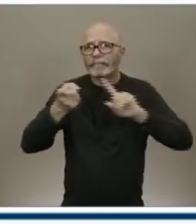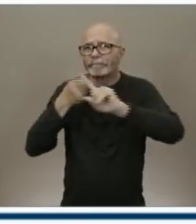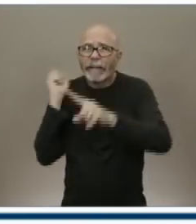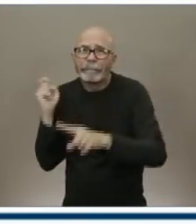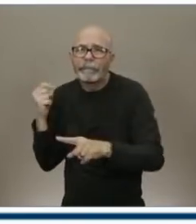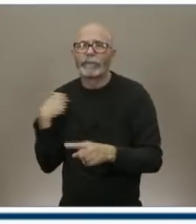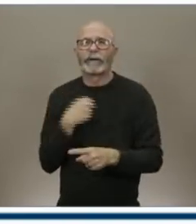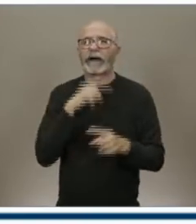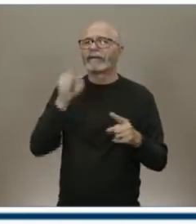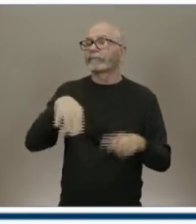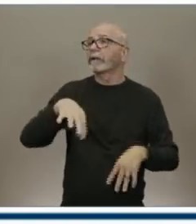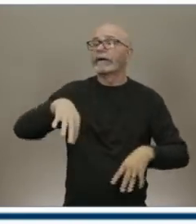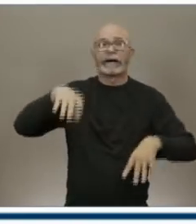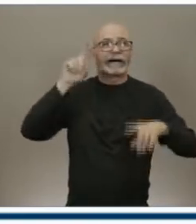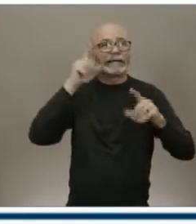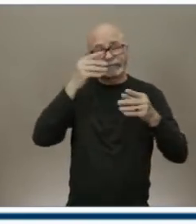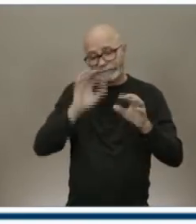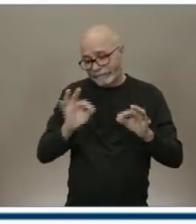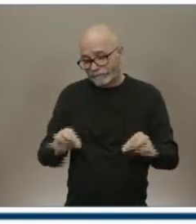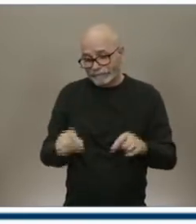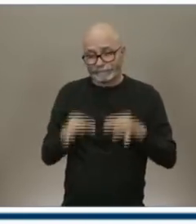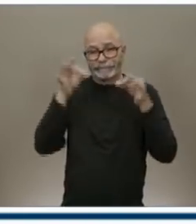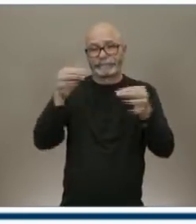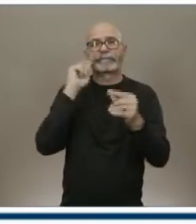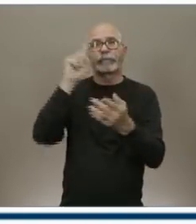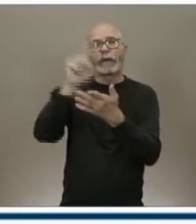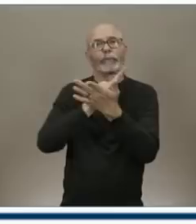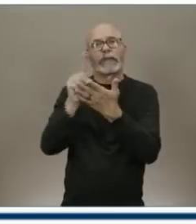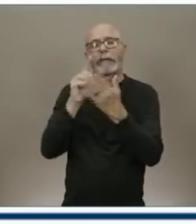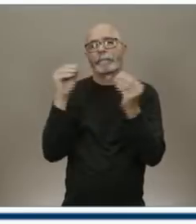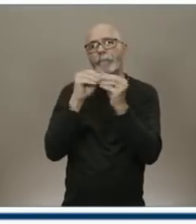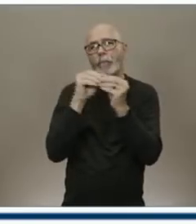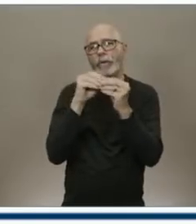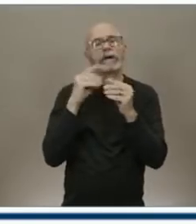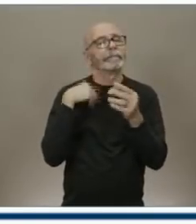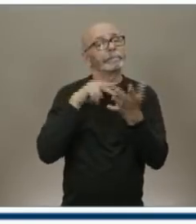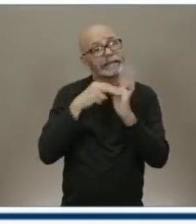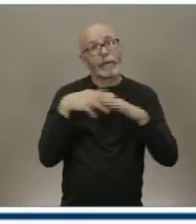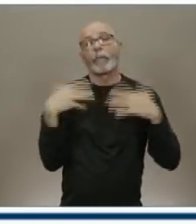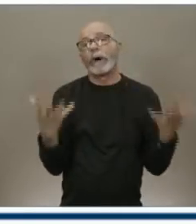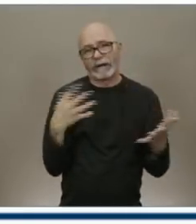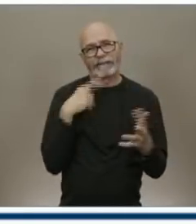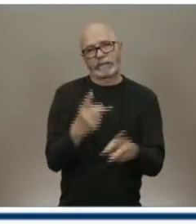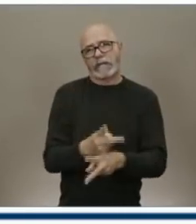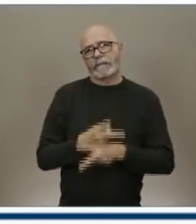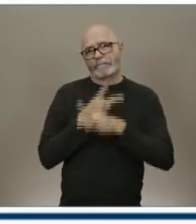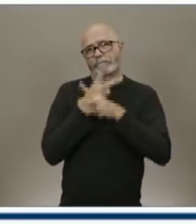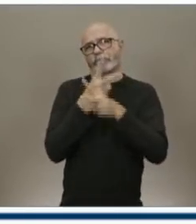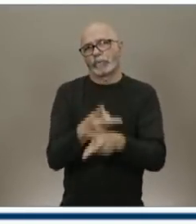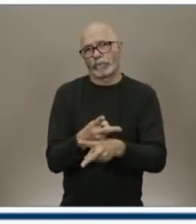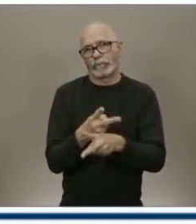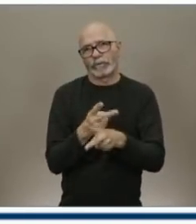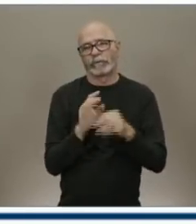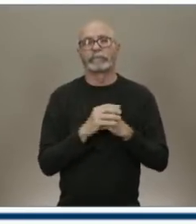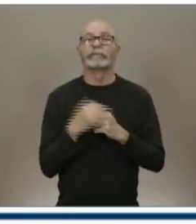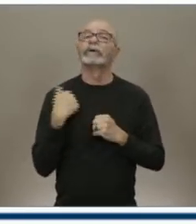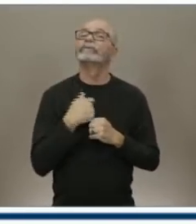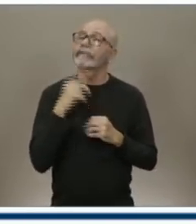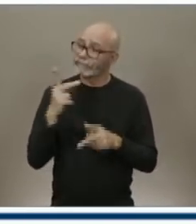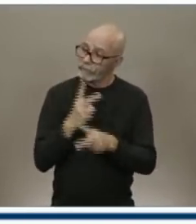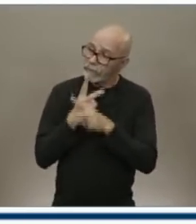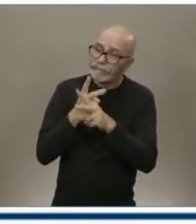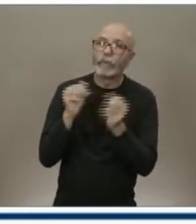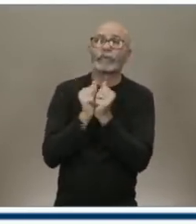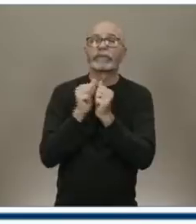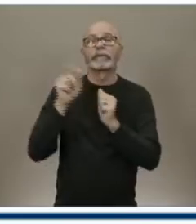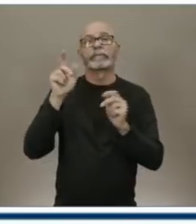week home is one that I'm hoping families will take to continue to reading with their children, continue to find ways to make